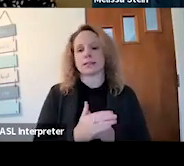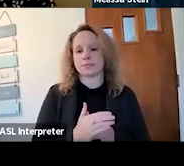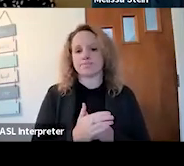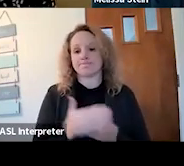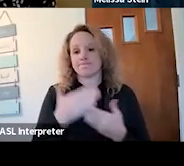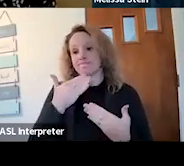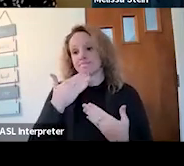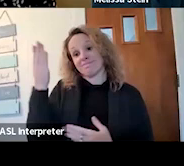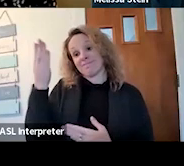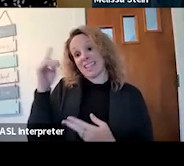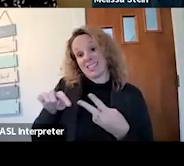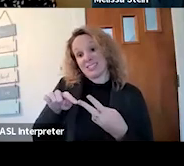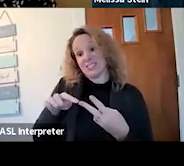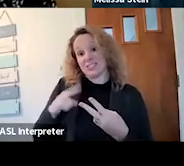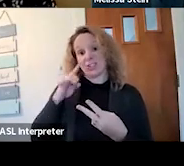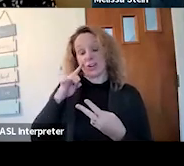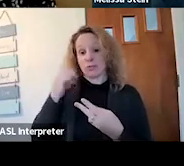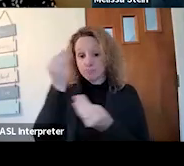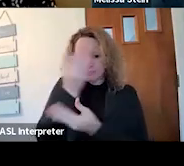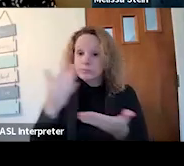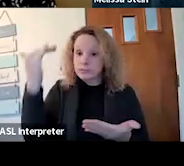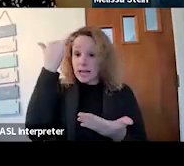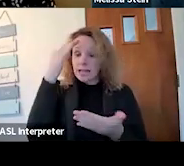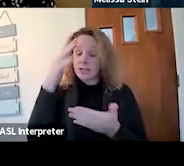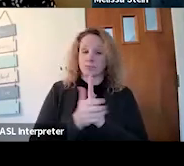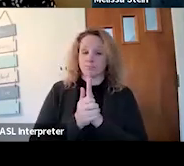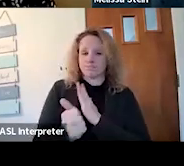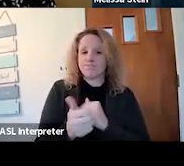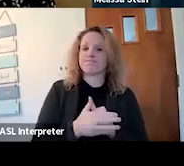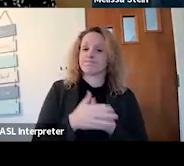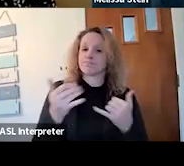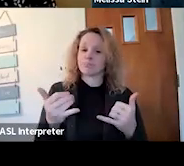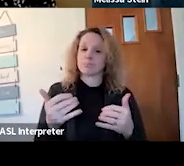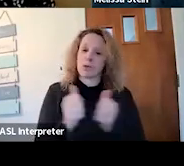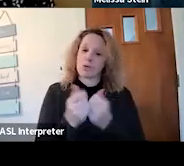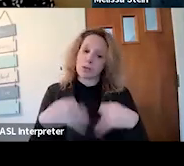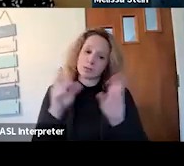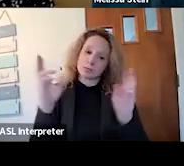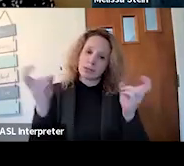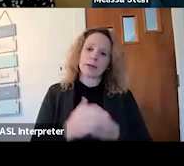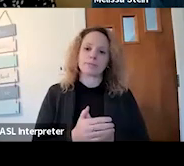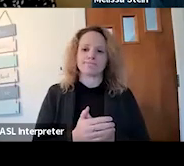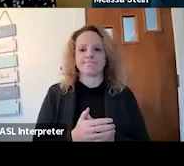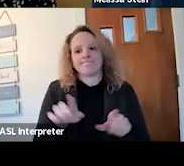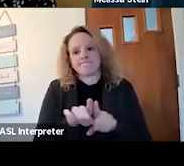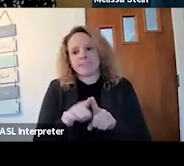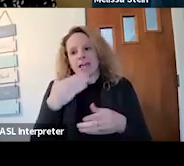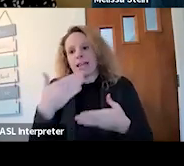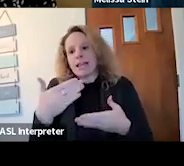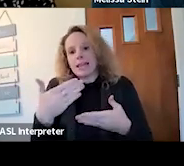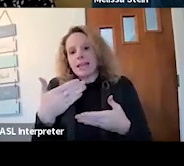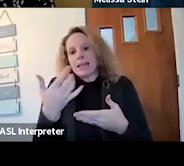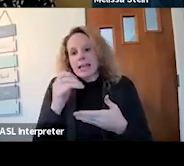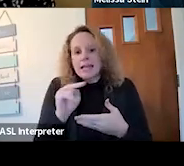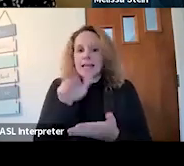our presenters for sharing their knowledge and expertise with us today about this very important topic. And as always, I want to thank the Gaines Center and